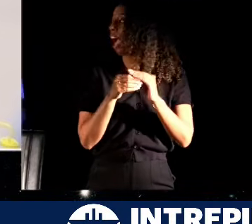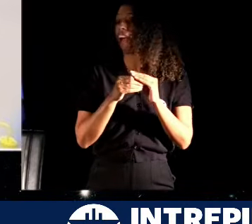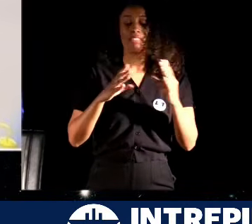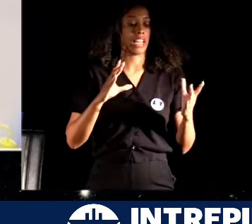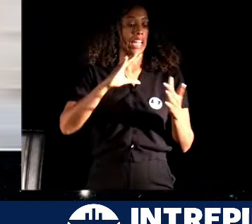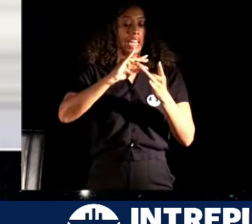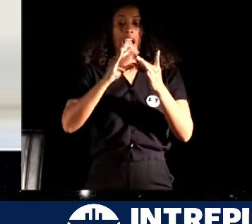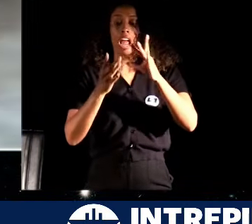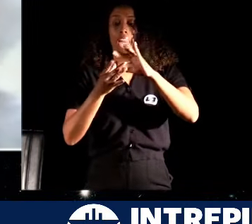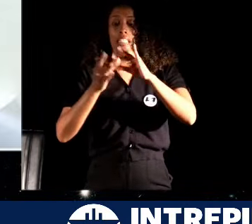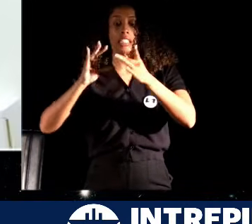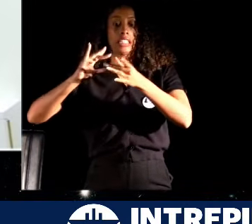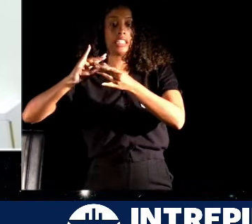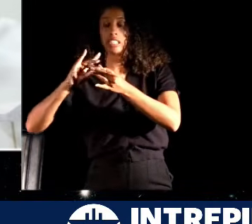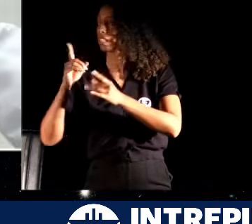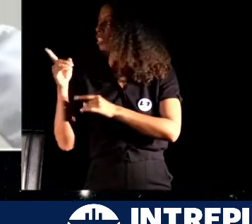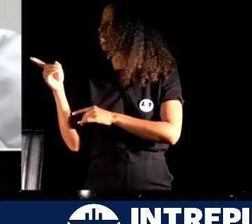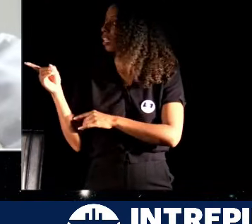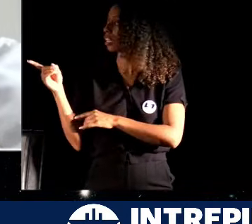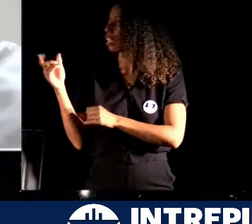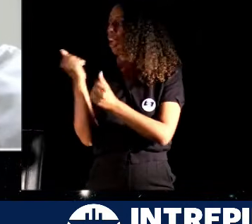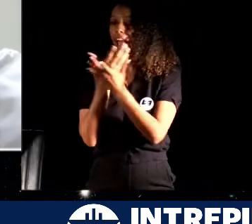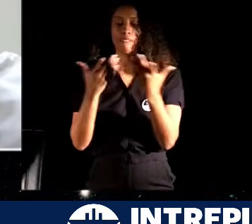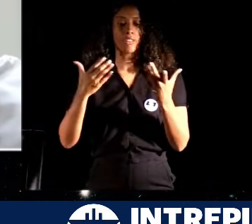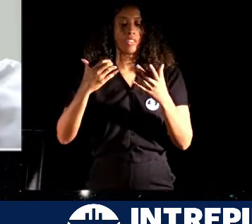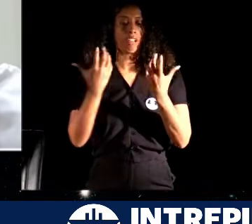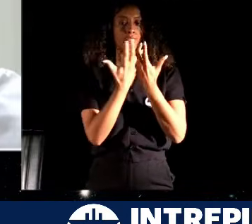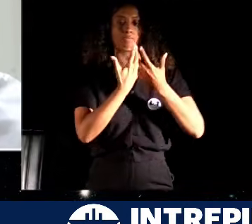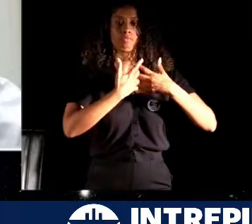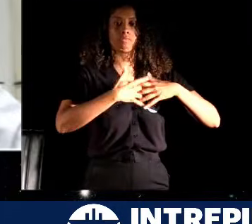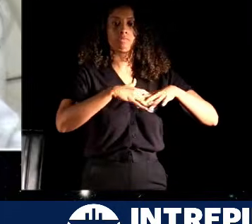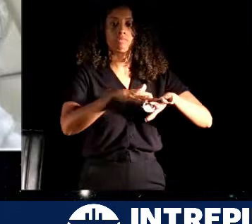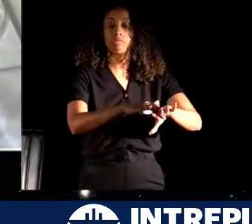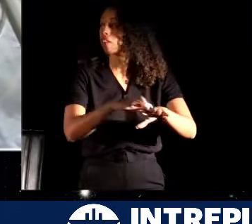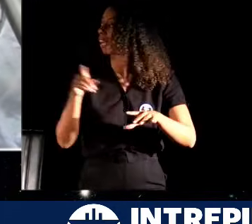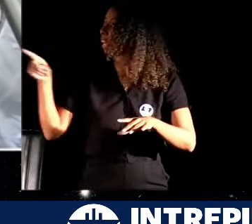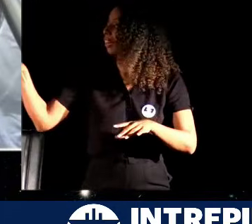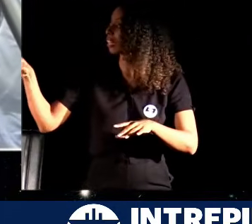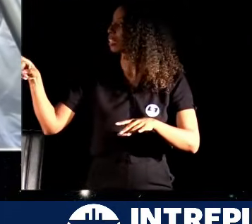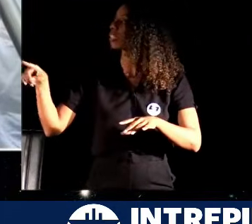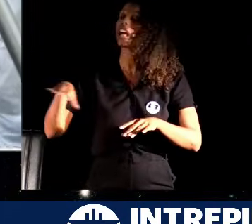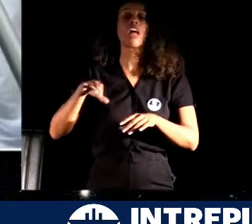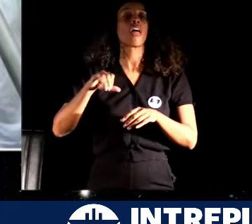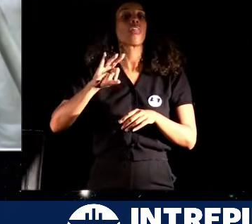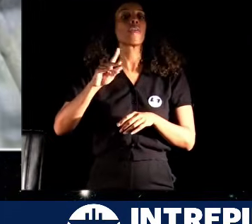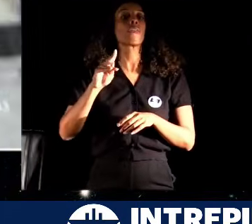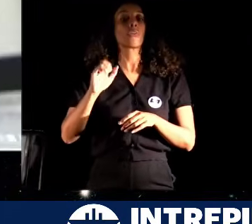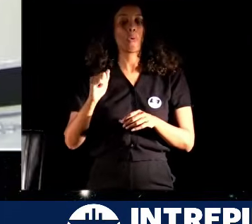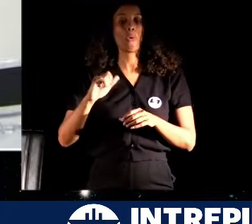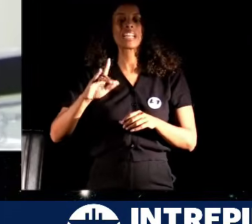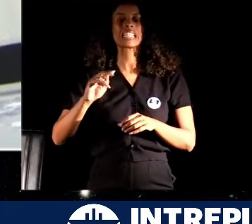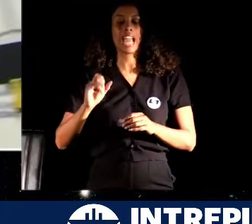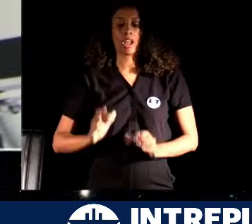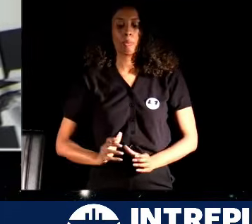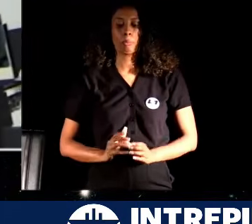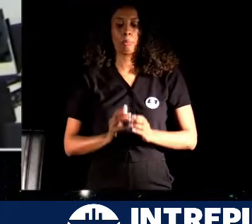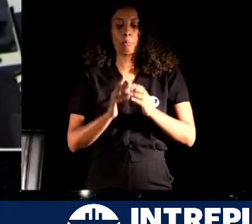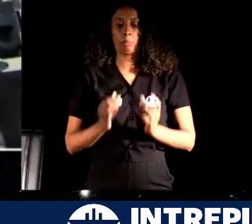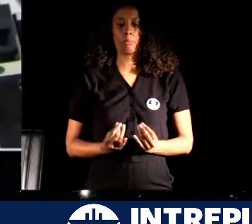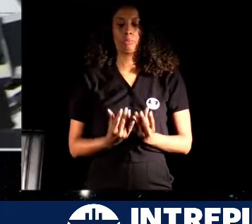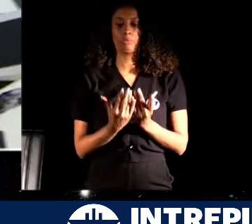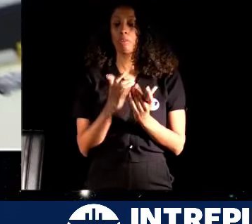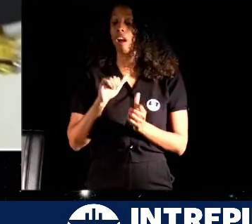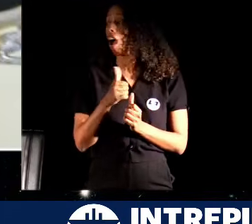connections to make everything work together. Here's the fuel tank. Here's all the other stuff that's going on. Those are